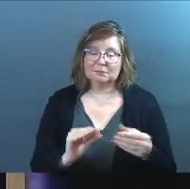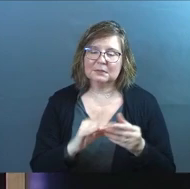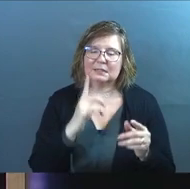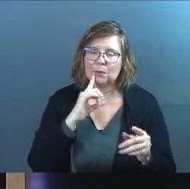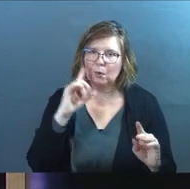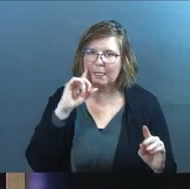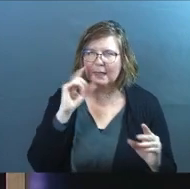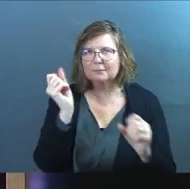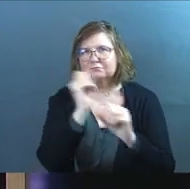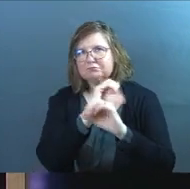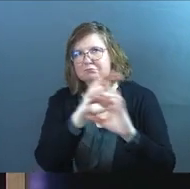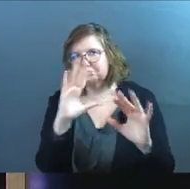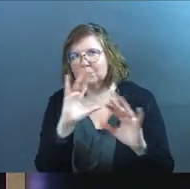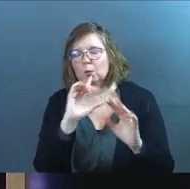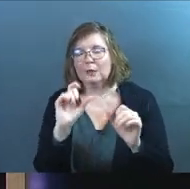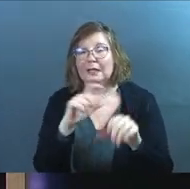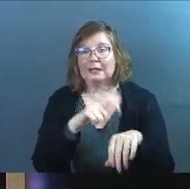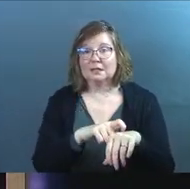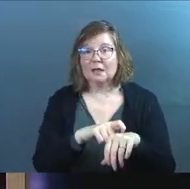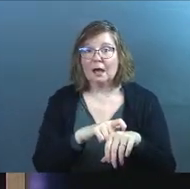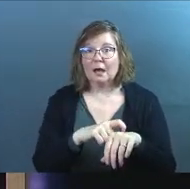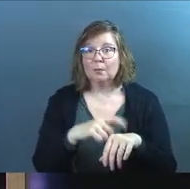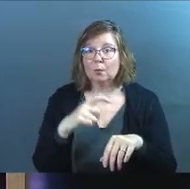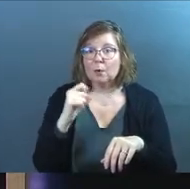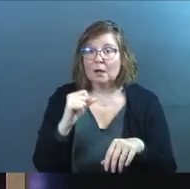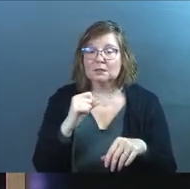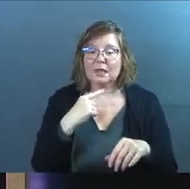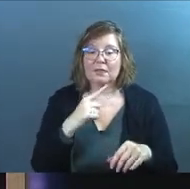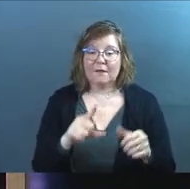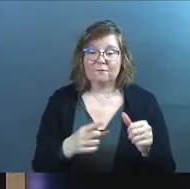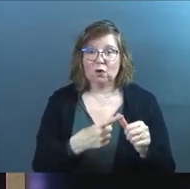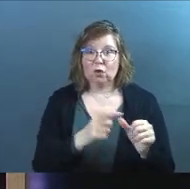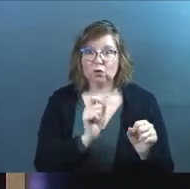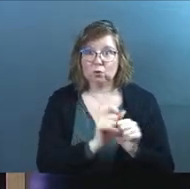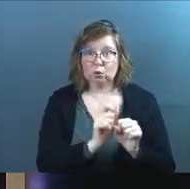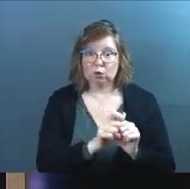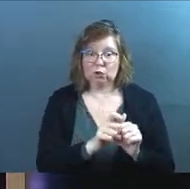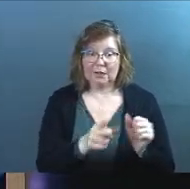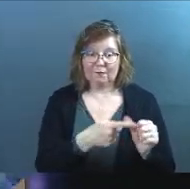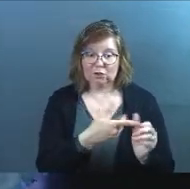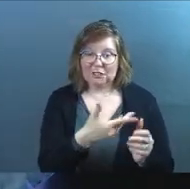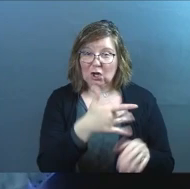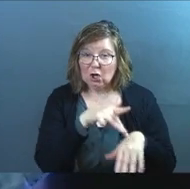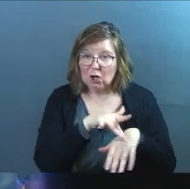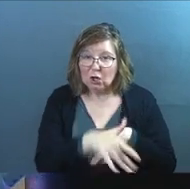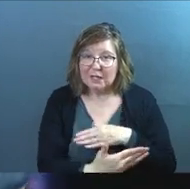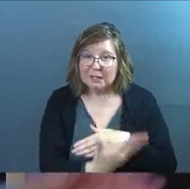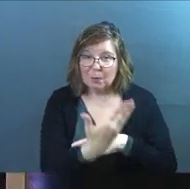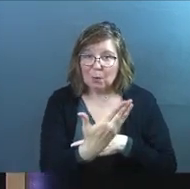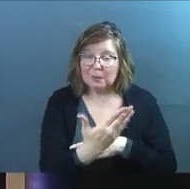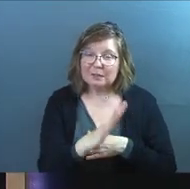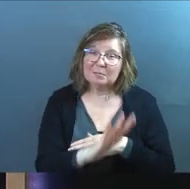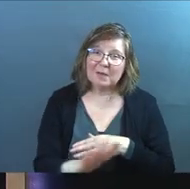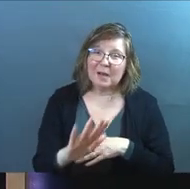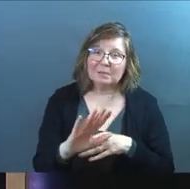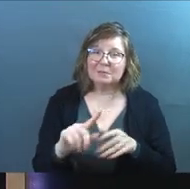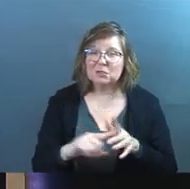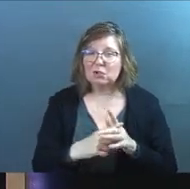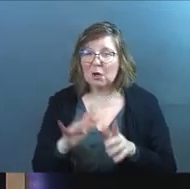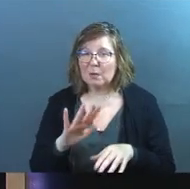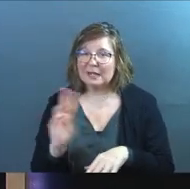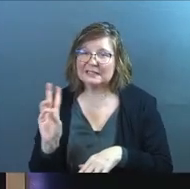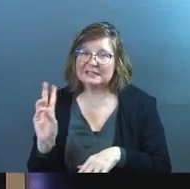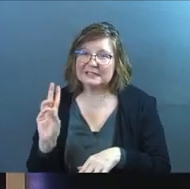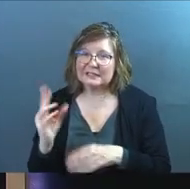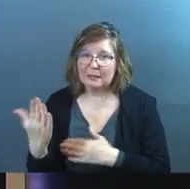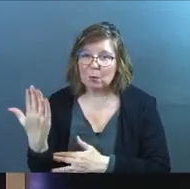like, here's what we're thinking. Like, in reality, the time frame was, is that these first workers that he first met early in the morning, when it says that, they probably got started around 6